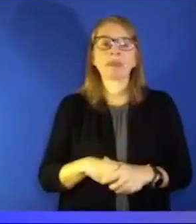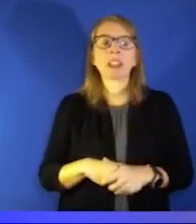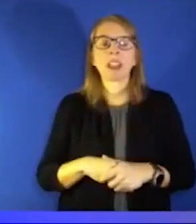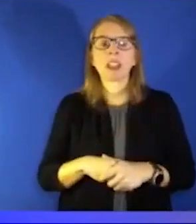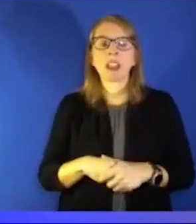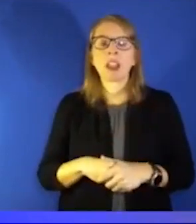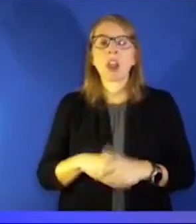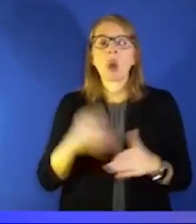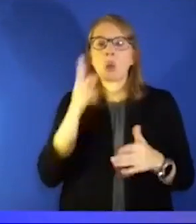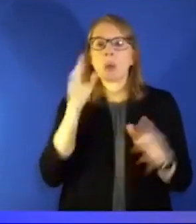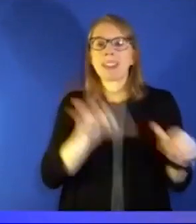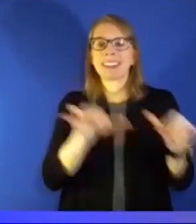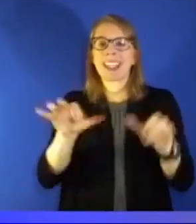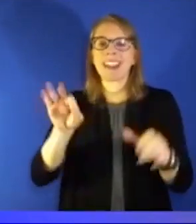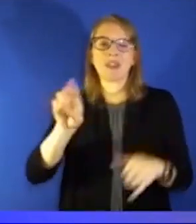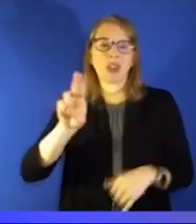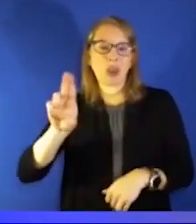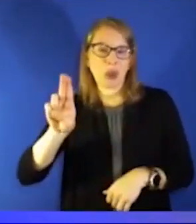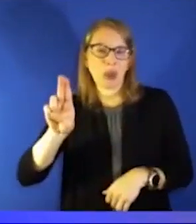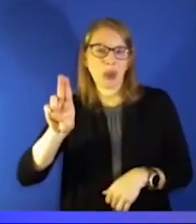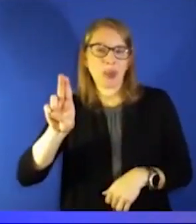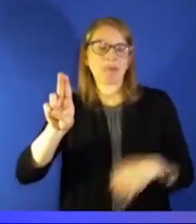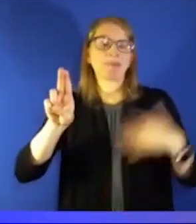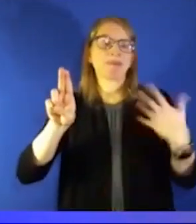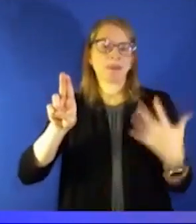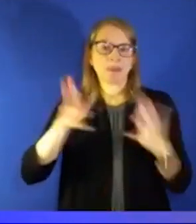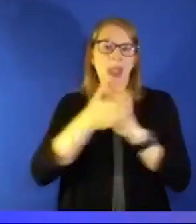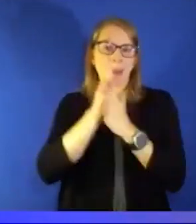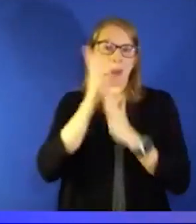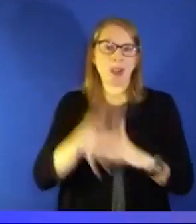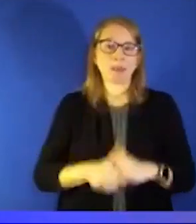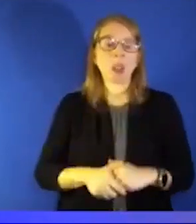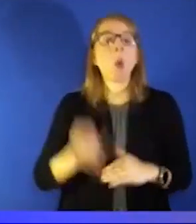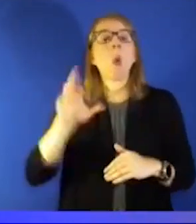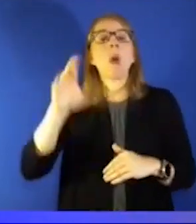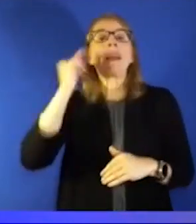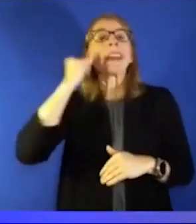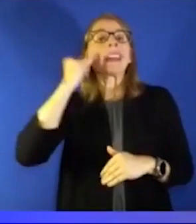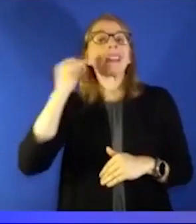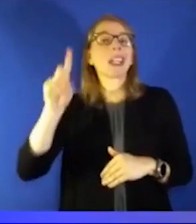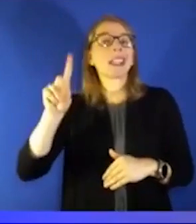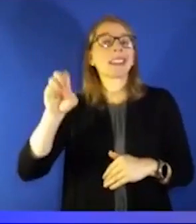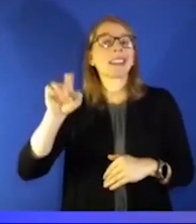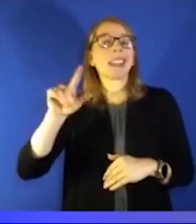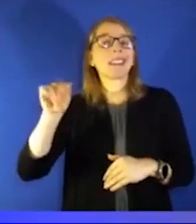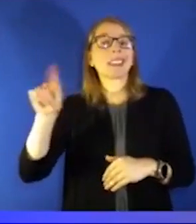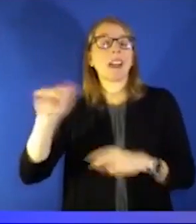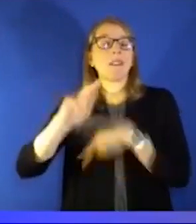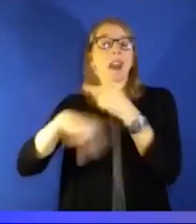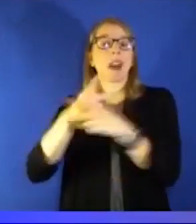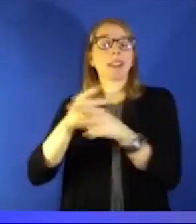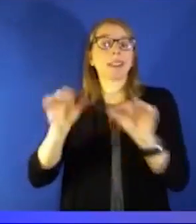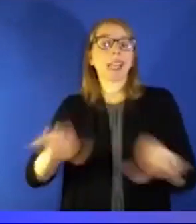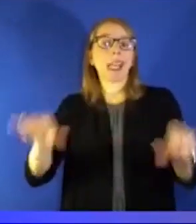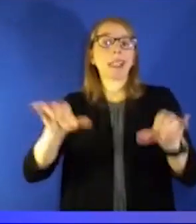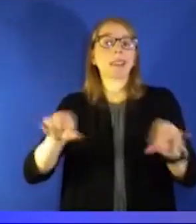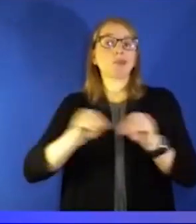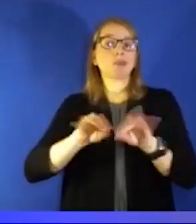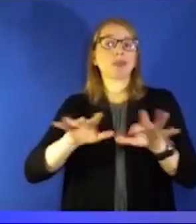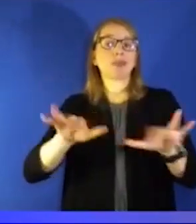to influenza. So, or if the Delta variant stays around and we can beat it